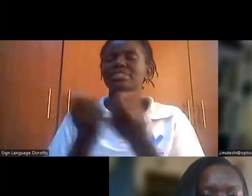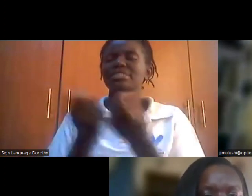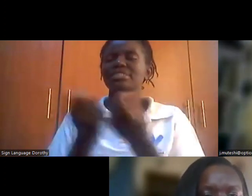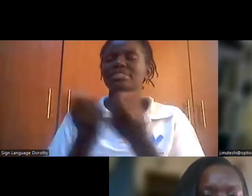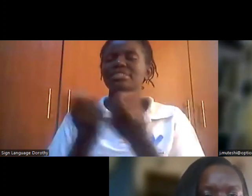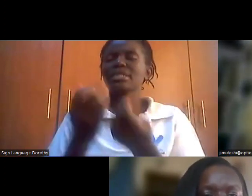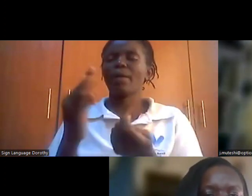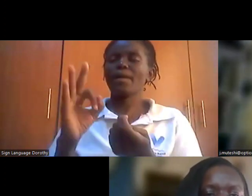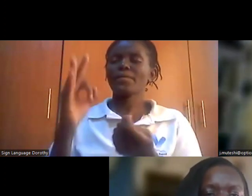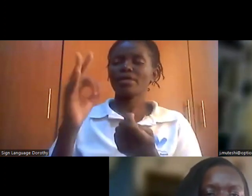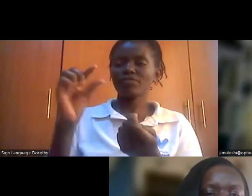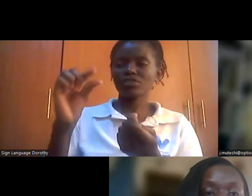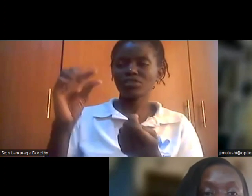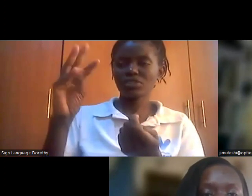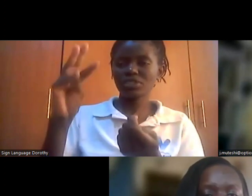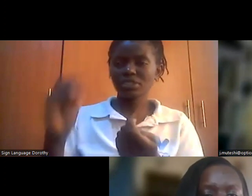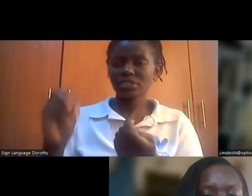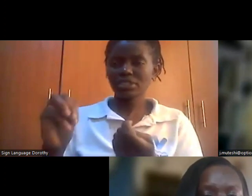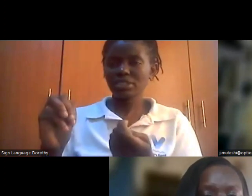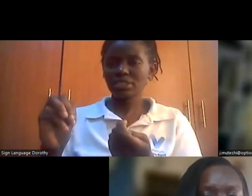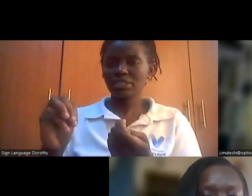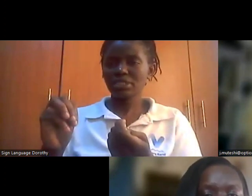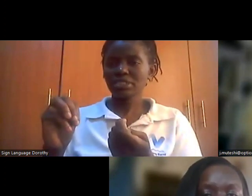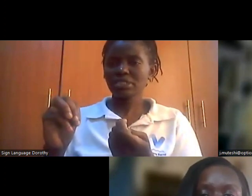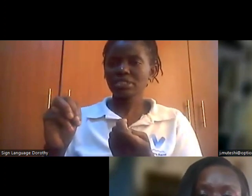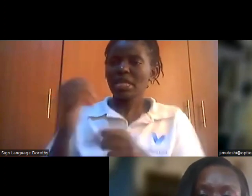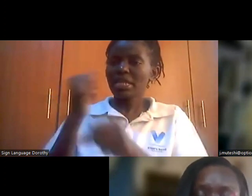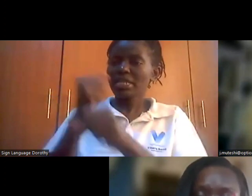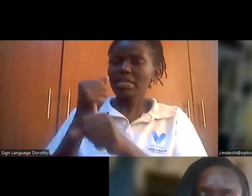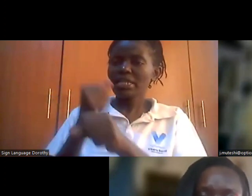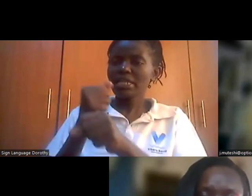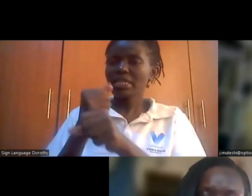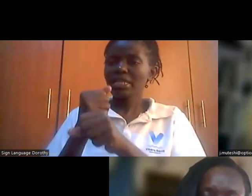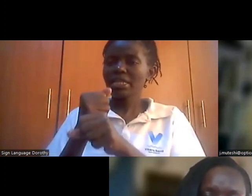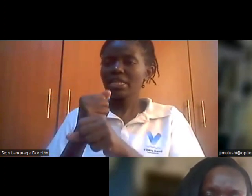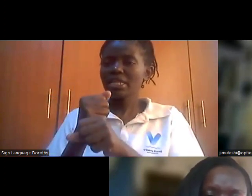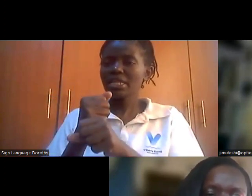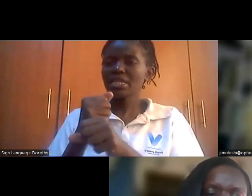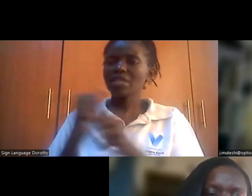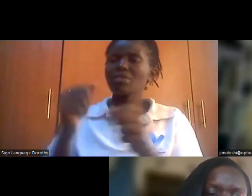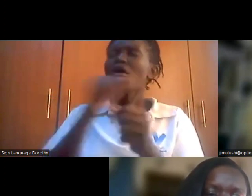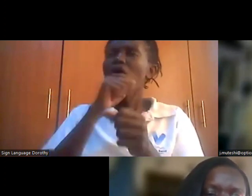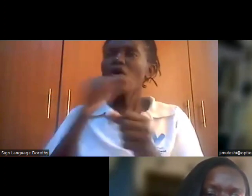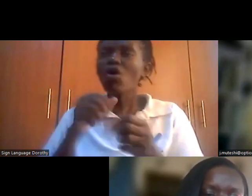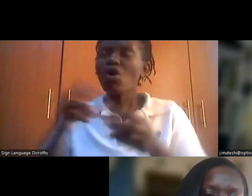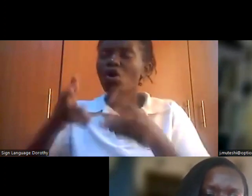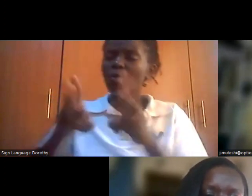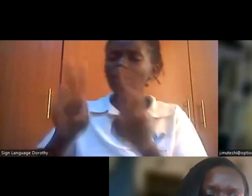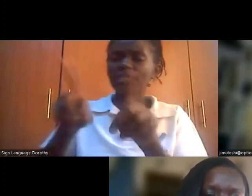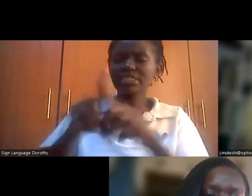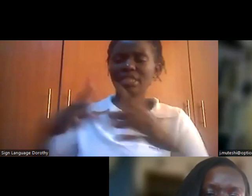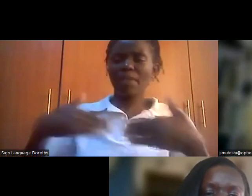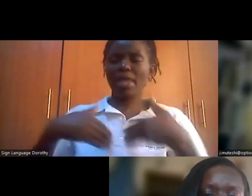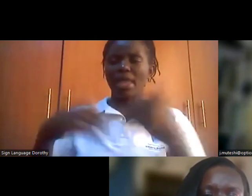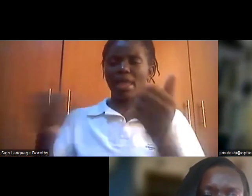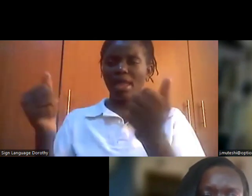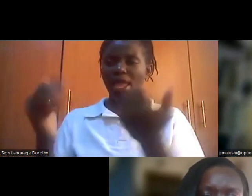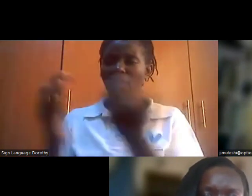cutters and healthcare workers using hospital supplies. And also we are seeing that